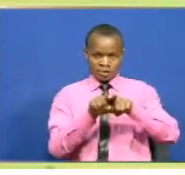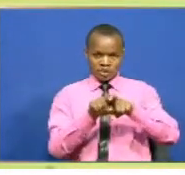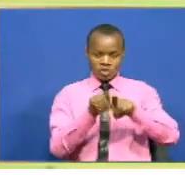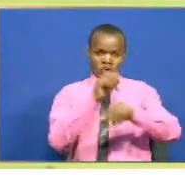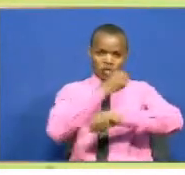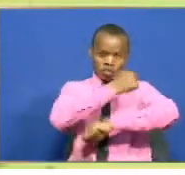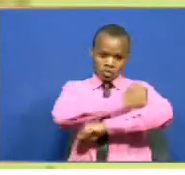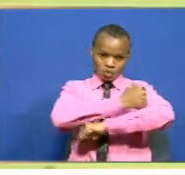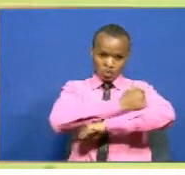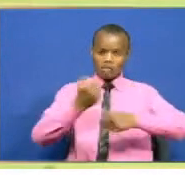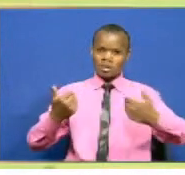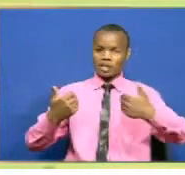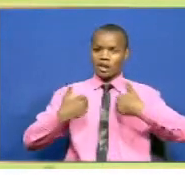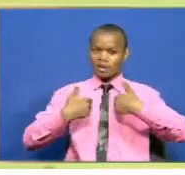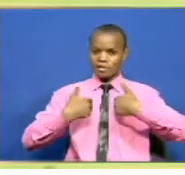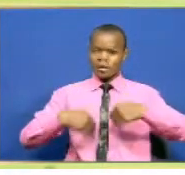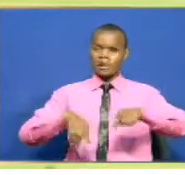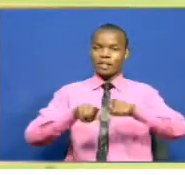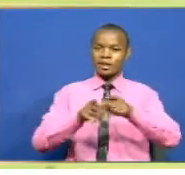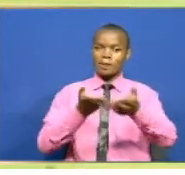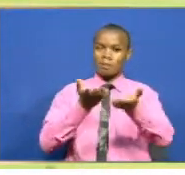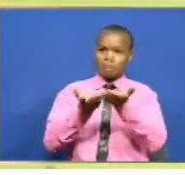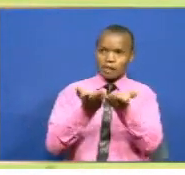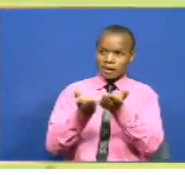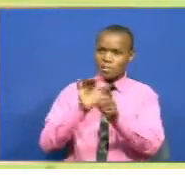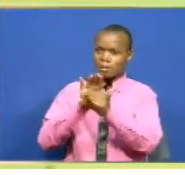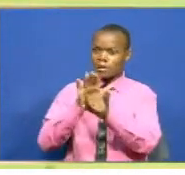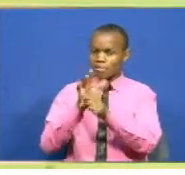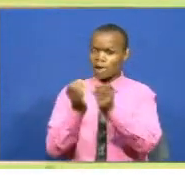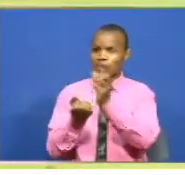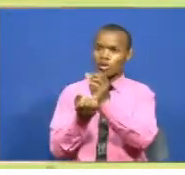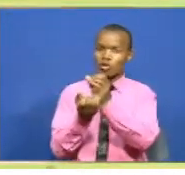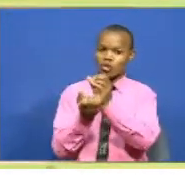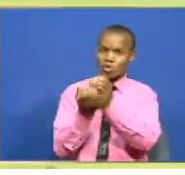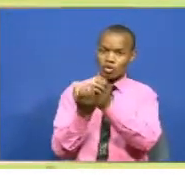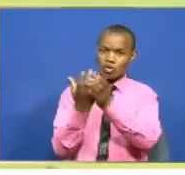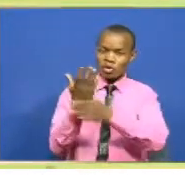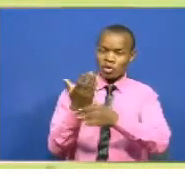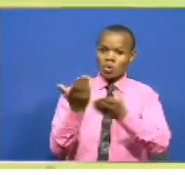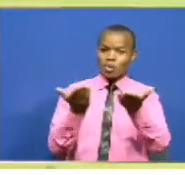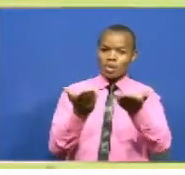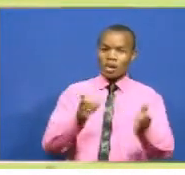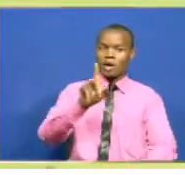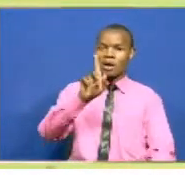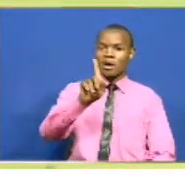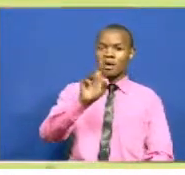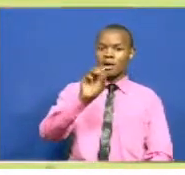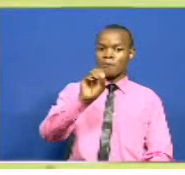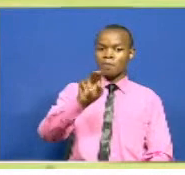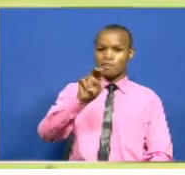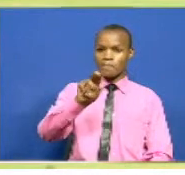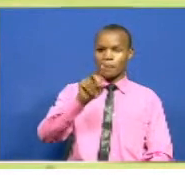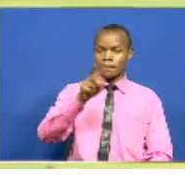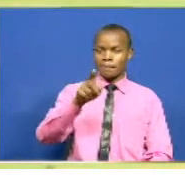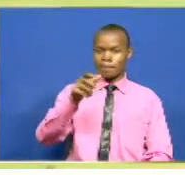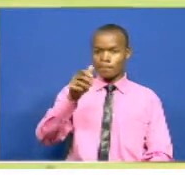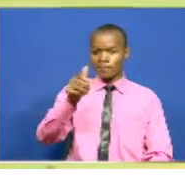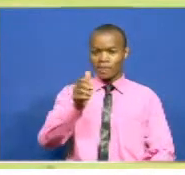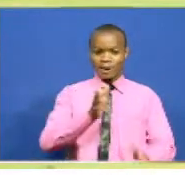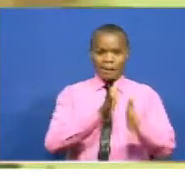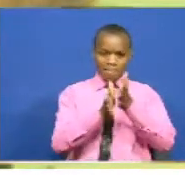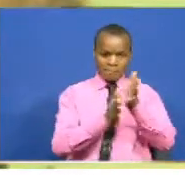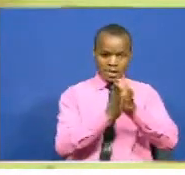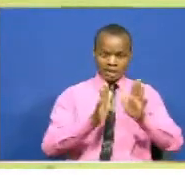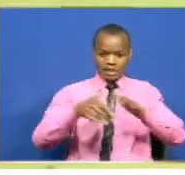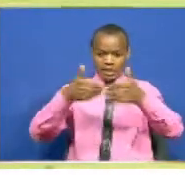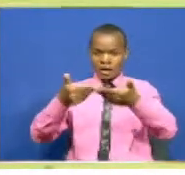schools, and many other businesses that are now growing within the Konza Technopolis. So we plan to see how we can expand, and